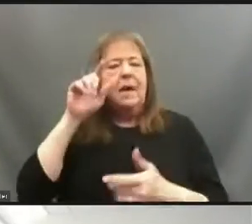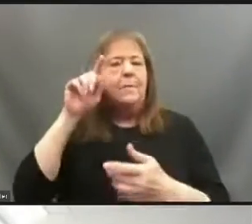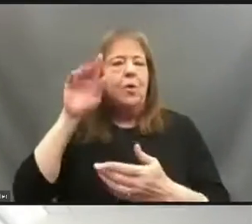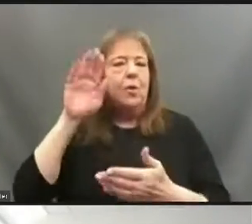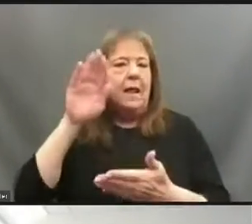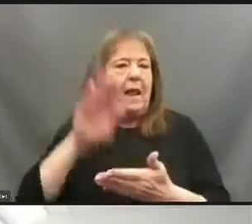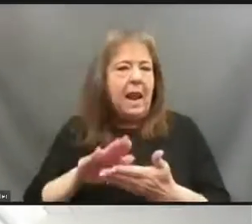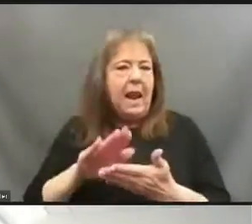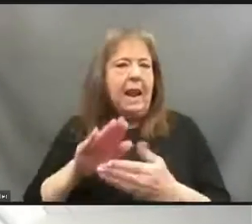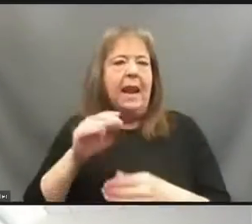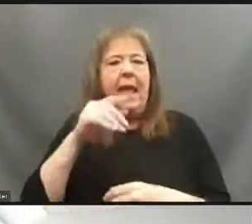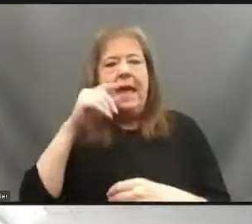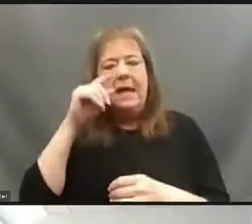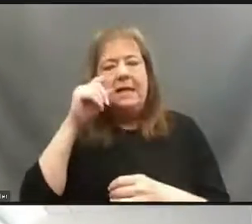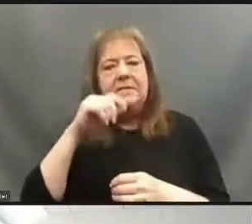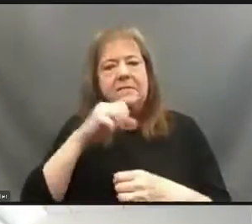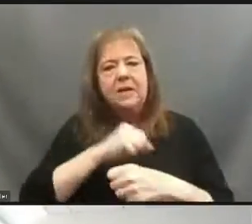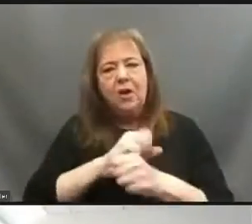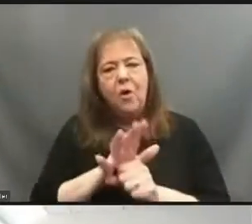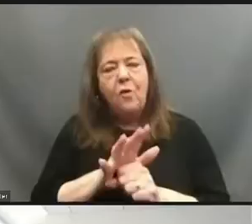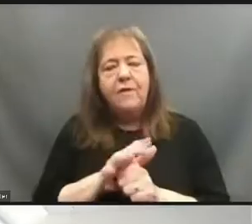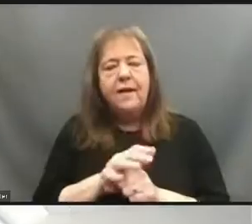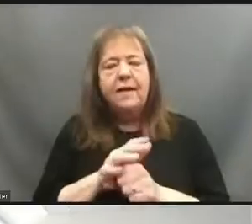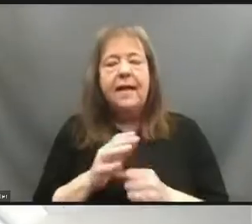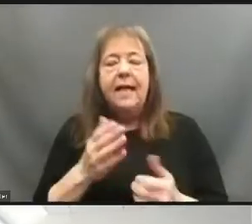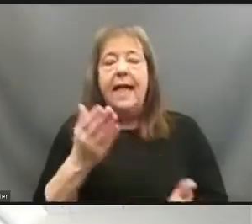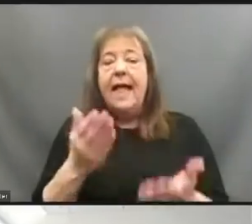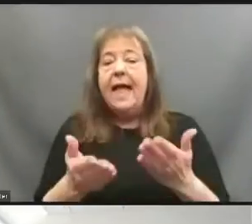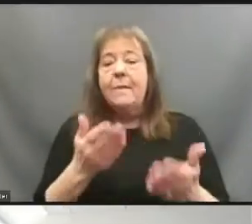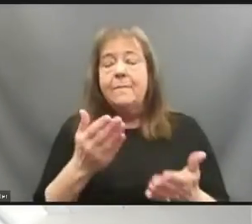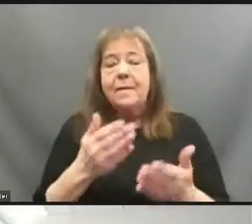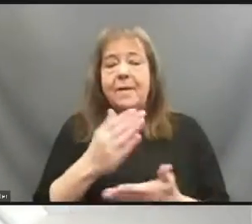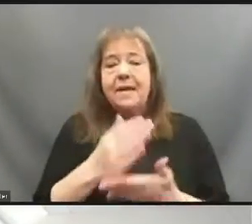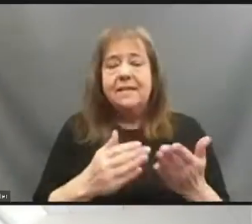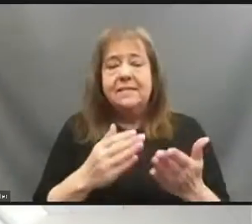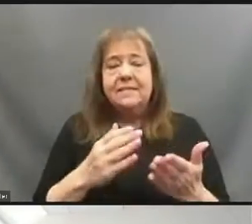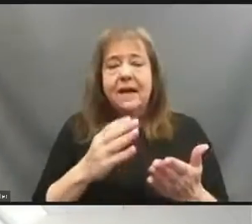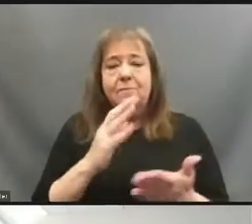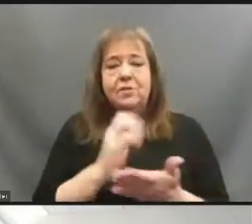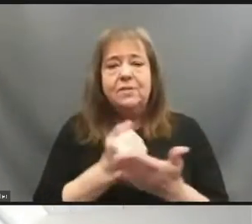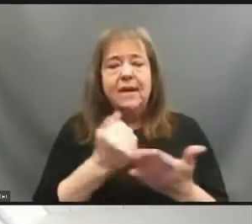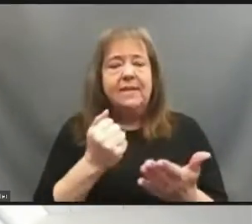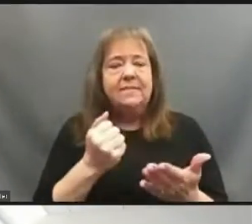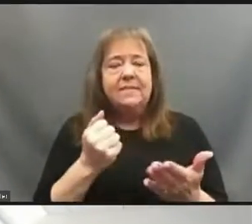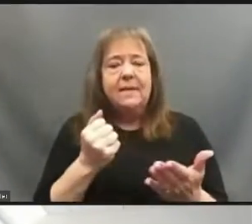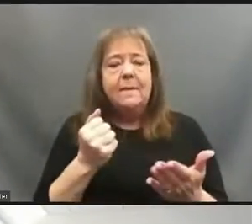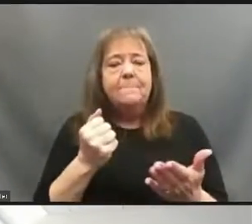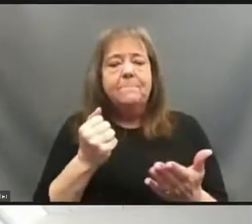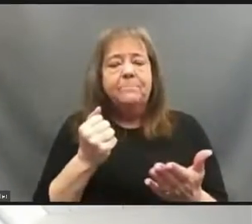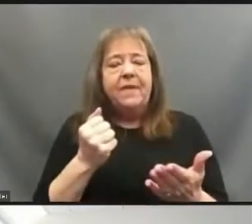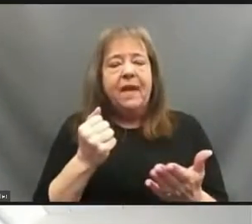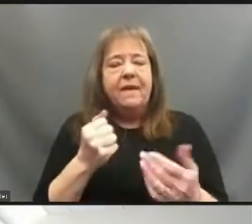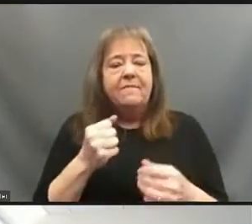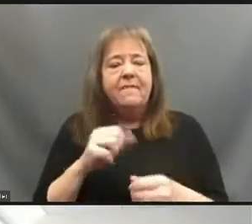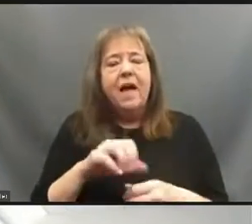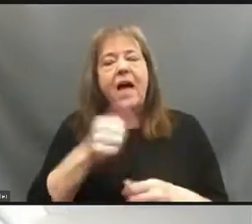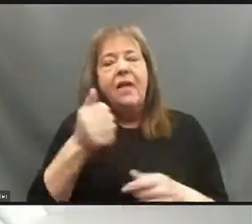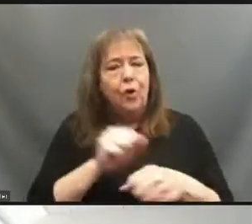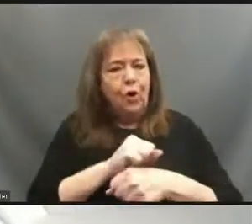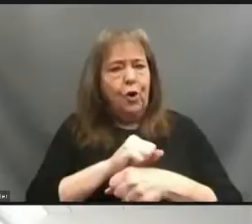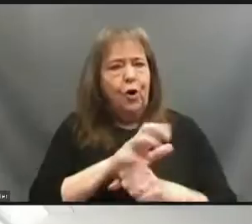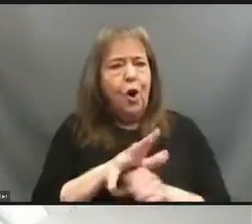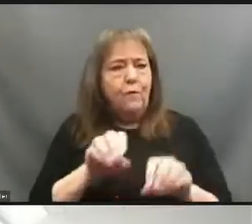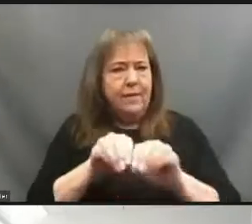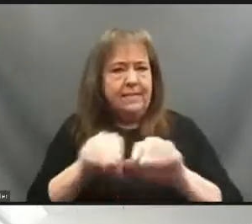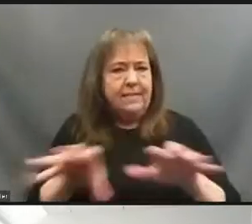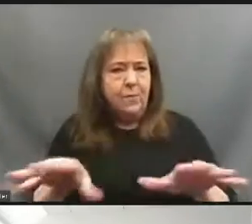There's probably, different than the flu, there's probably going to be risk of isolated outbreaks of COVID in certain places that are places